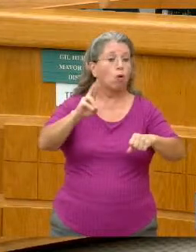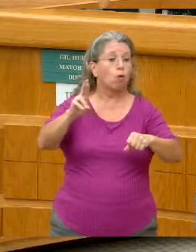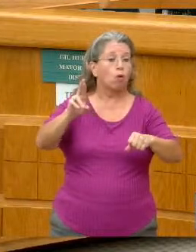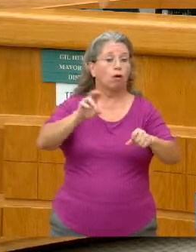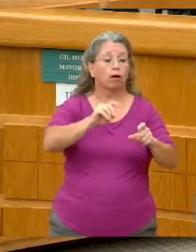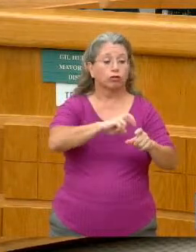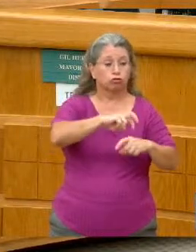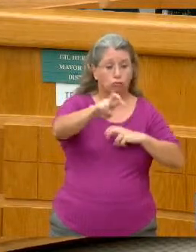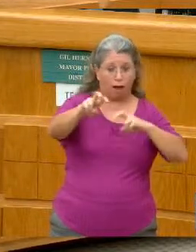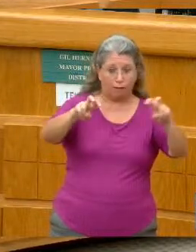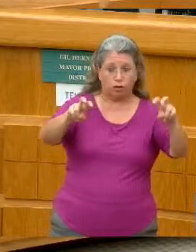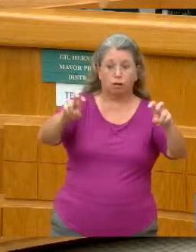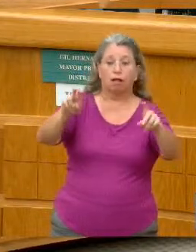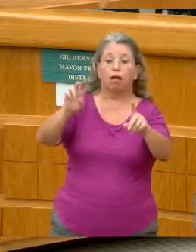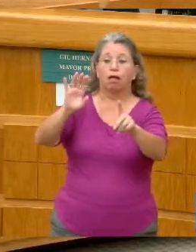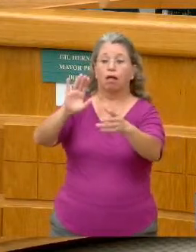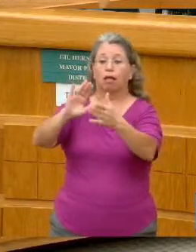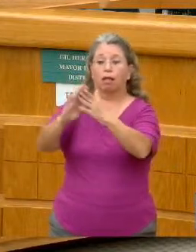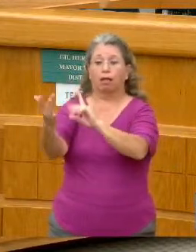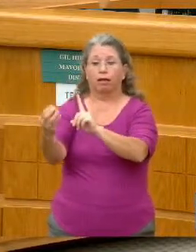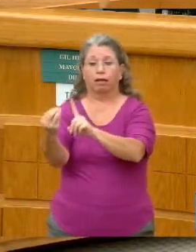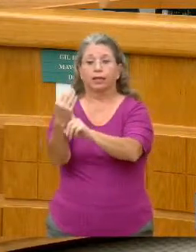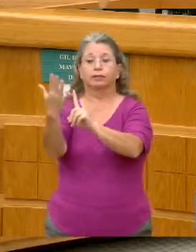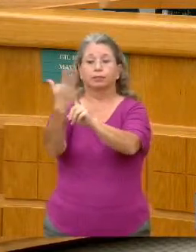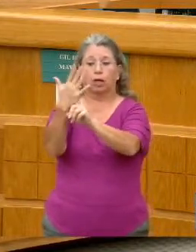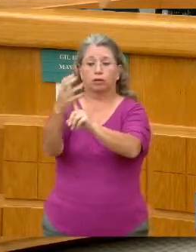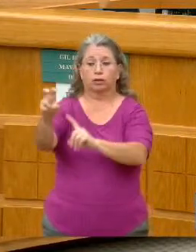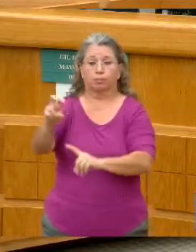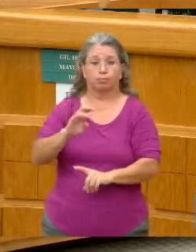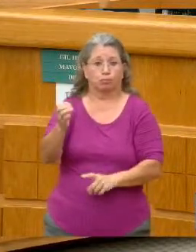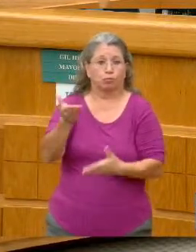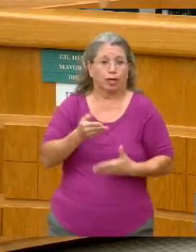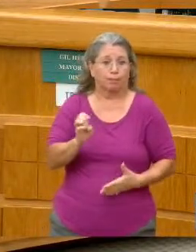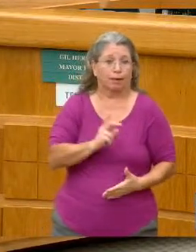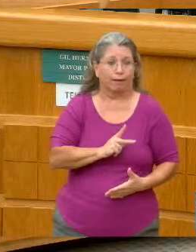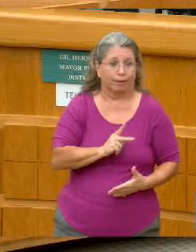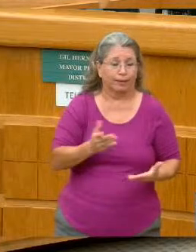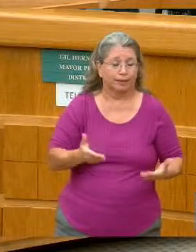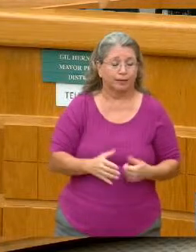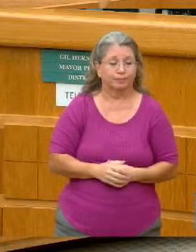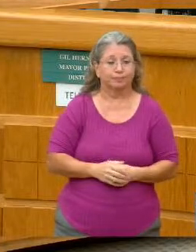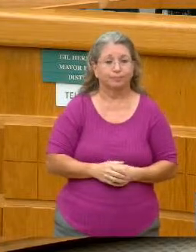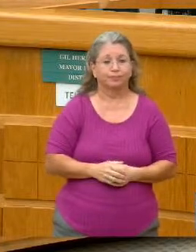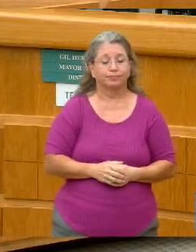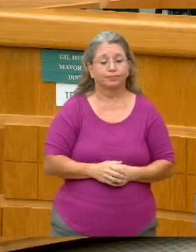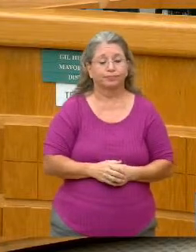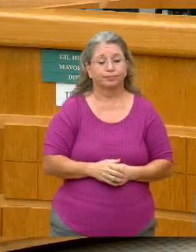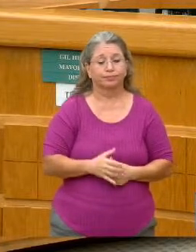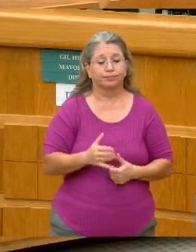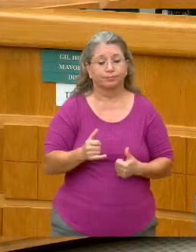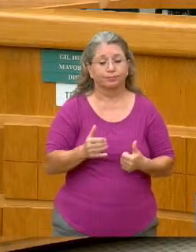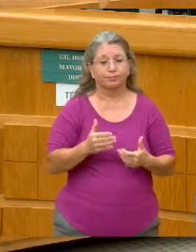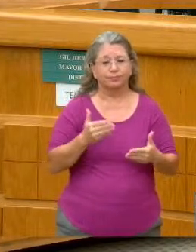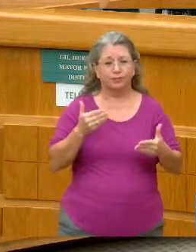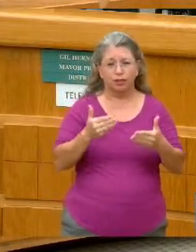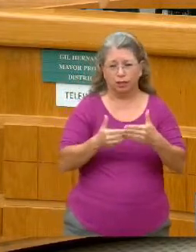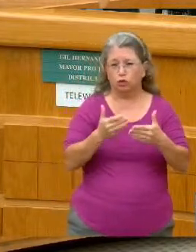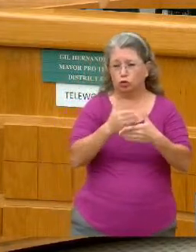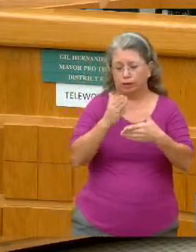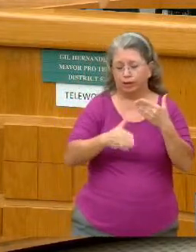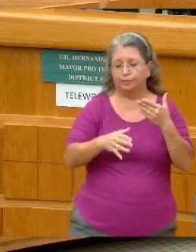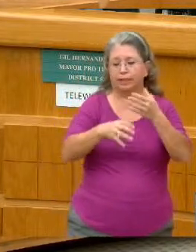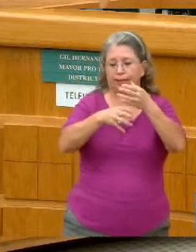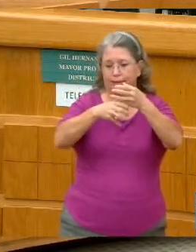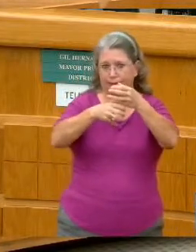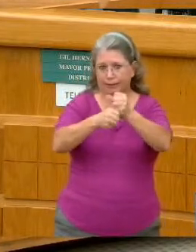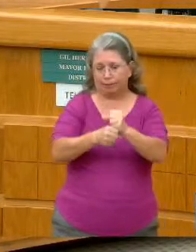you're traveling. Okay, getting to the end. In summary, The Texas-wide outbreak isn't over. So I think